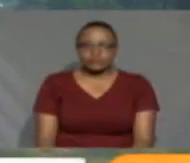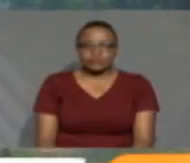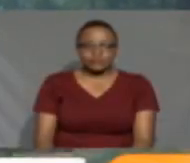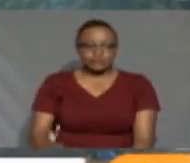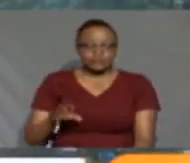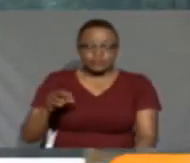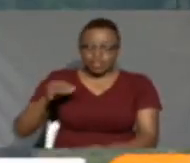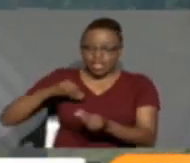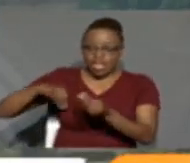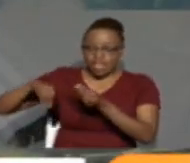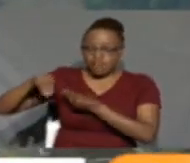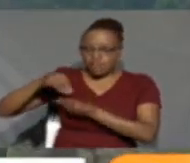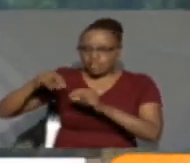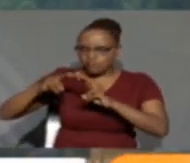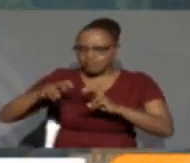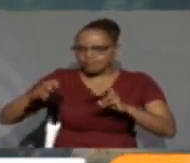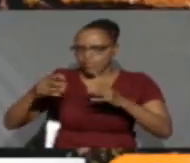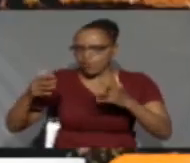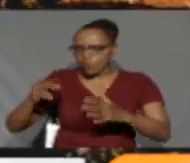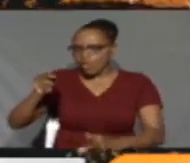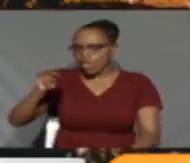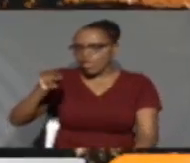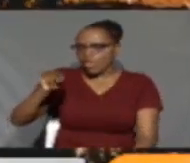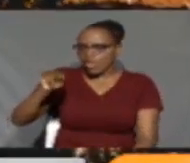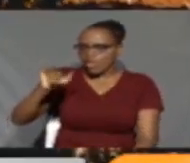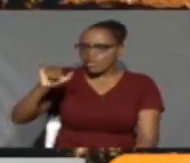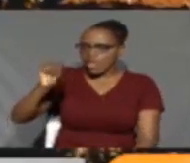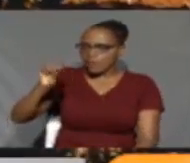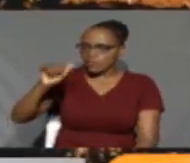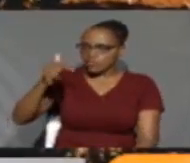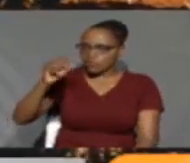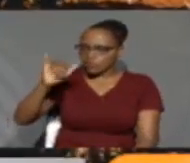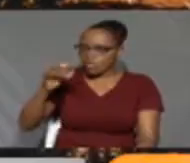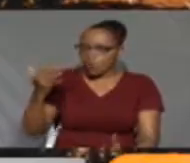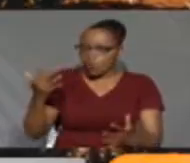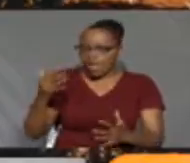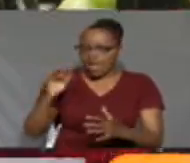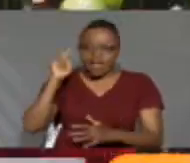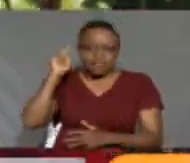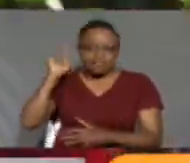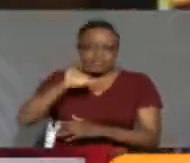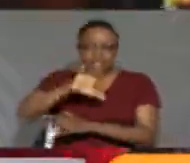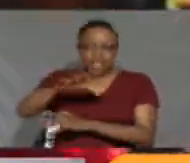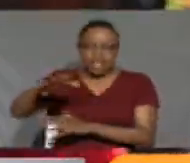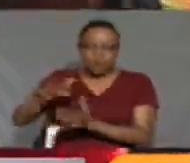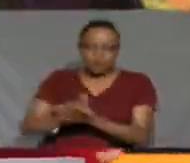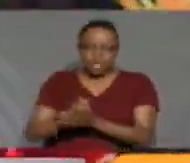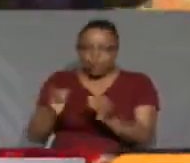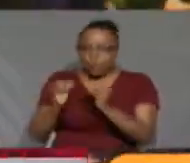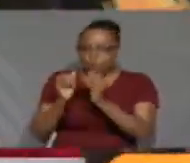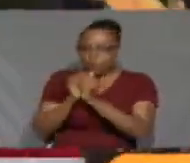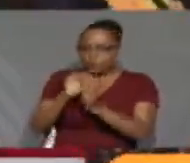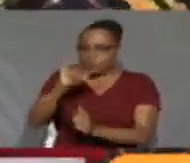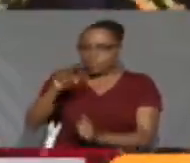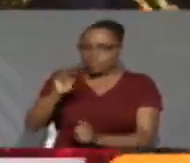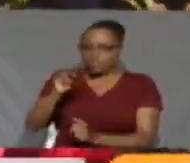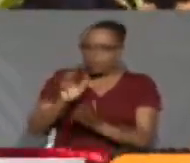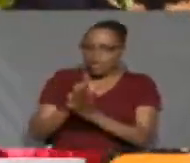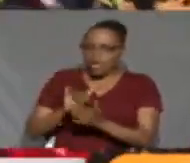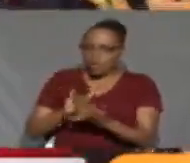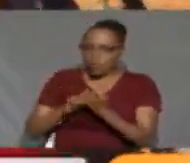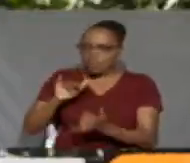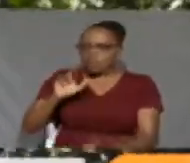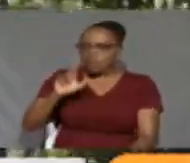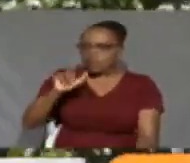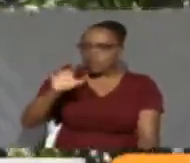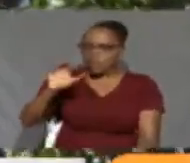Our avocado expedition takes us to Nyamisocho location in Kisii County, where we meet Juma Omanga and his wife Rachel at